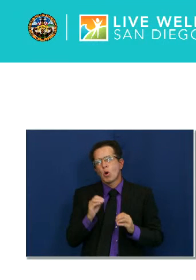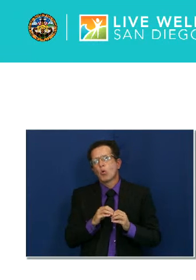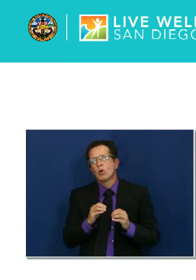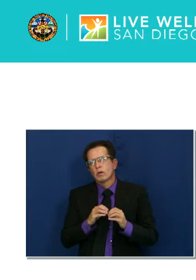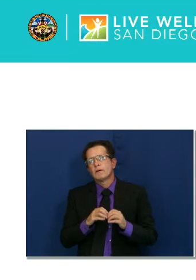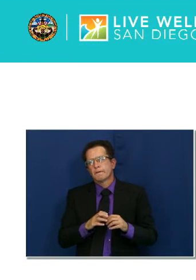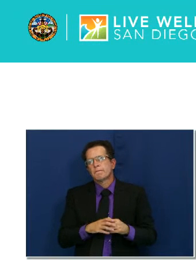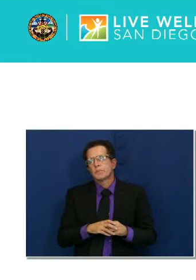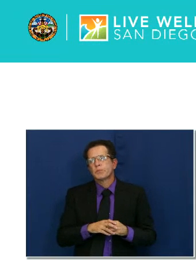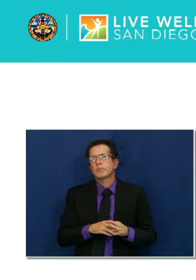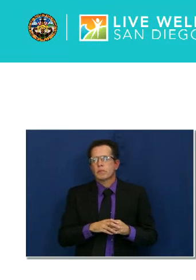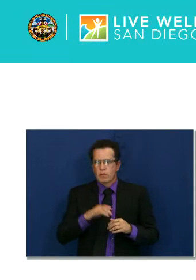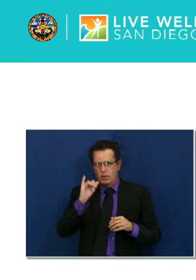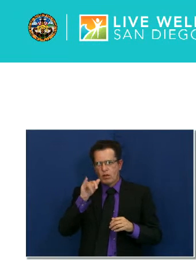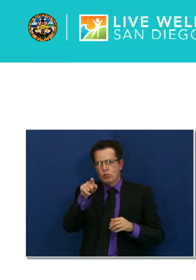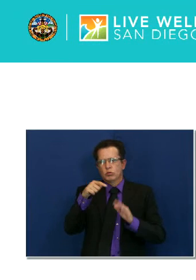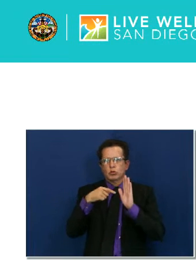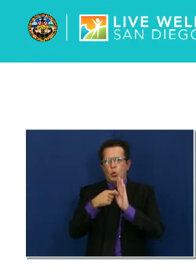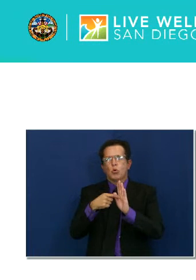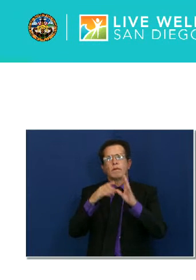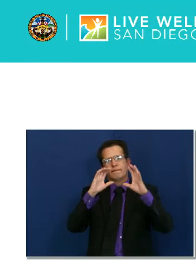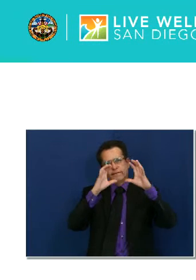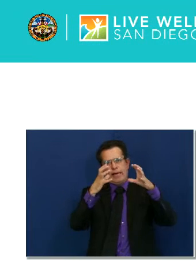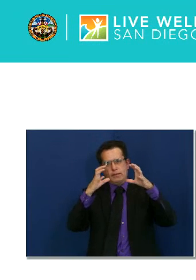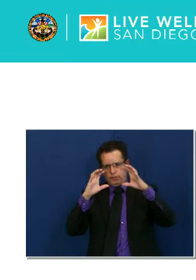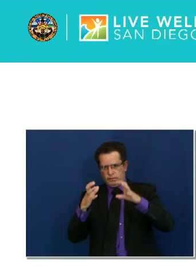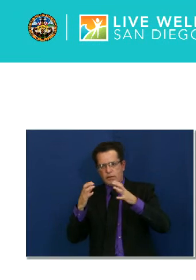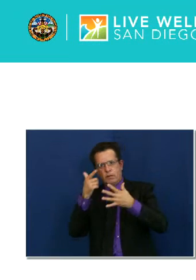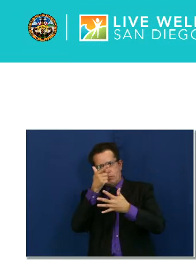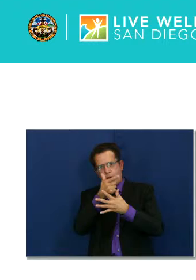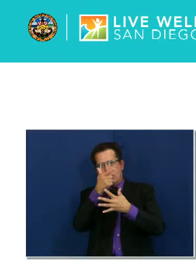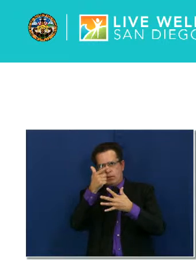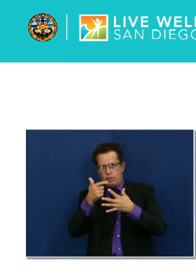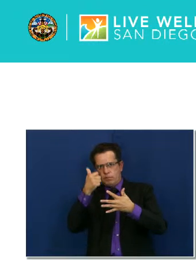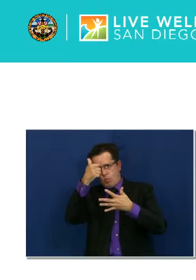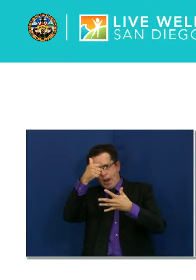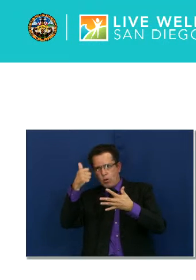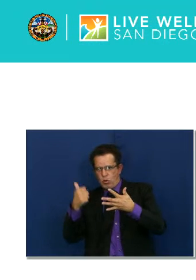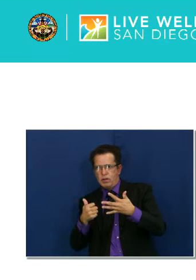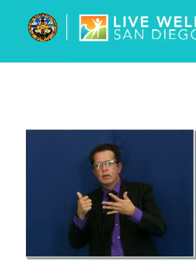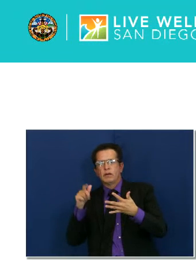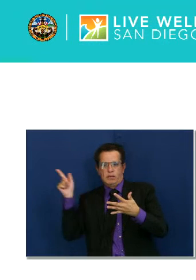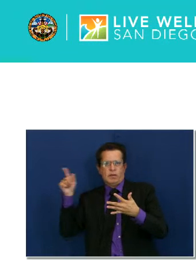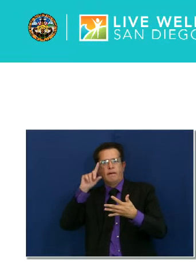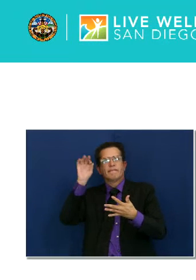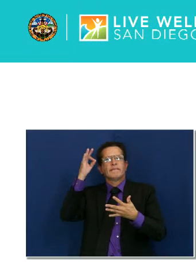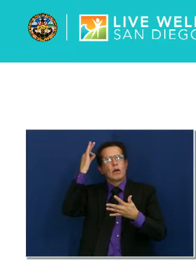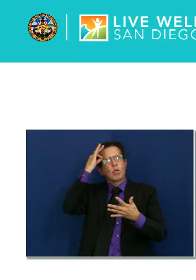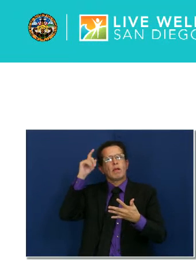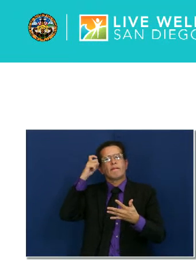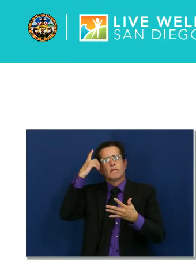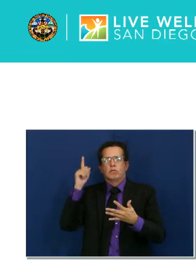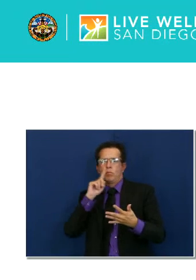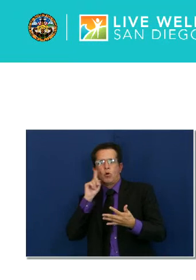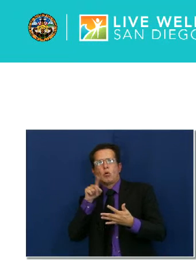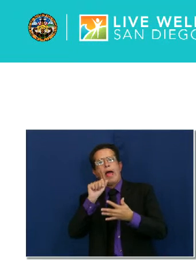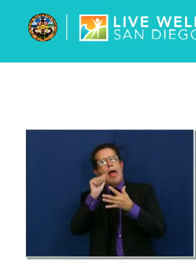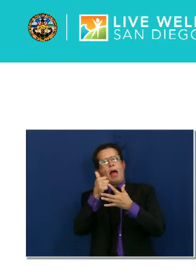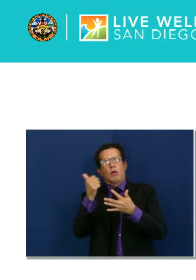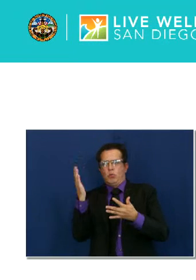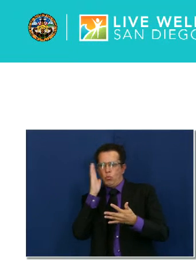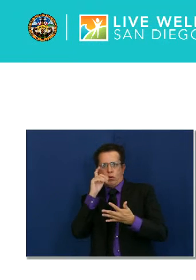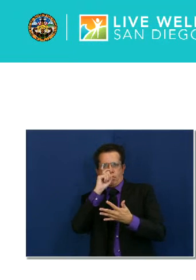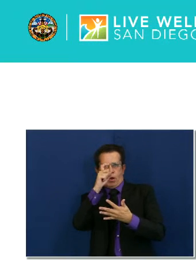is the phases that the federal government has identified for how the vaccines will